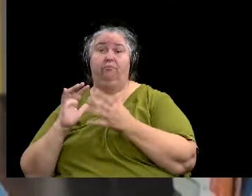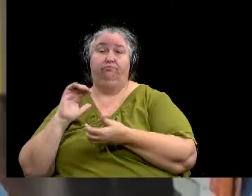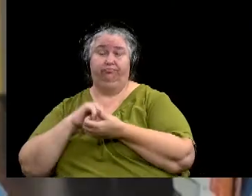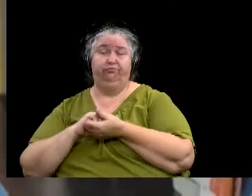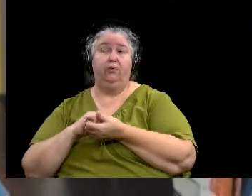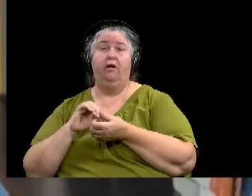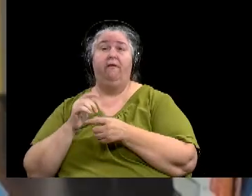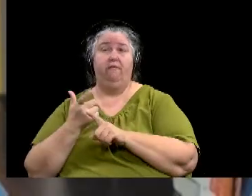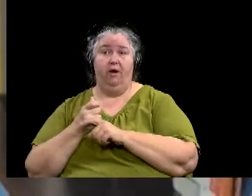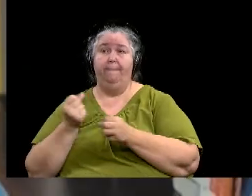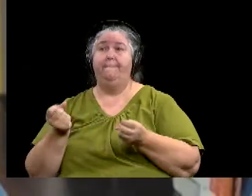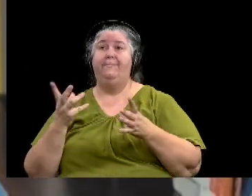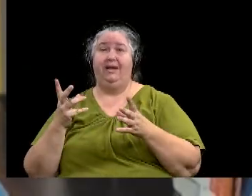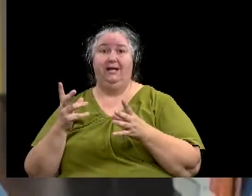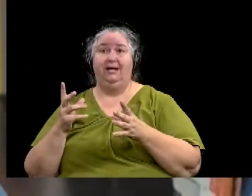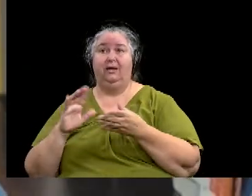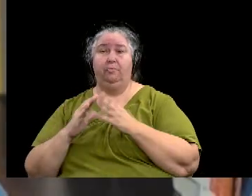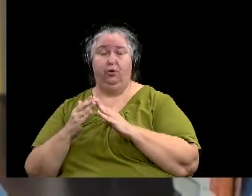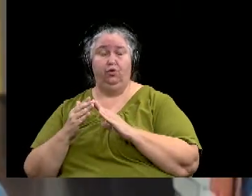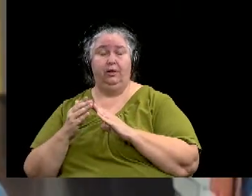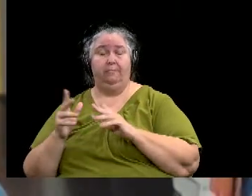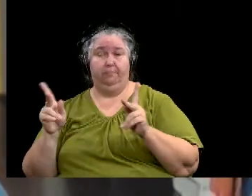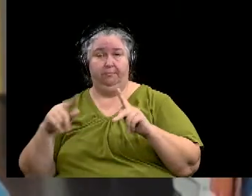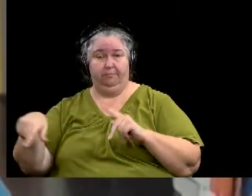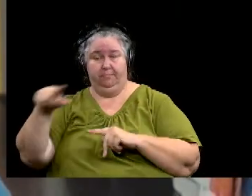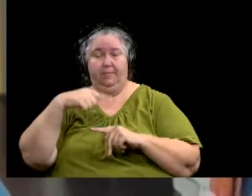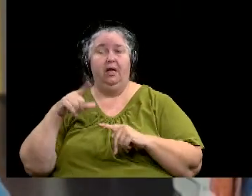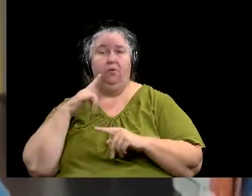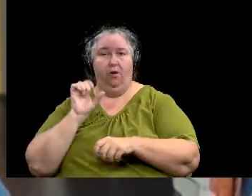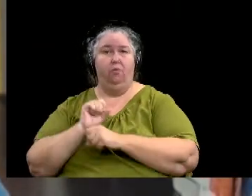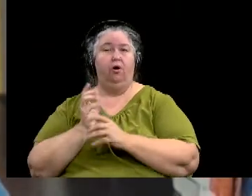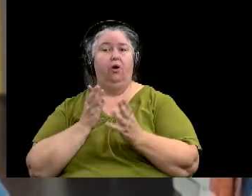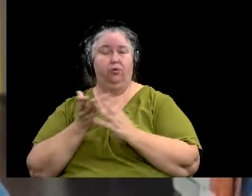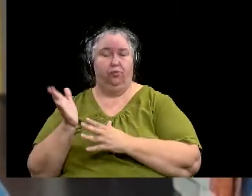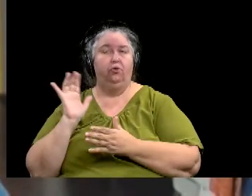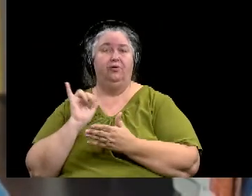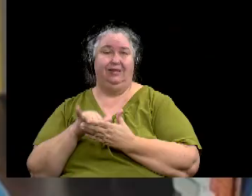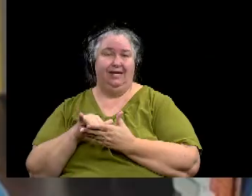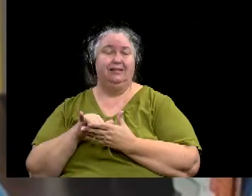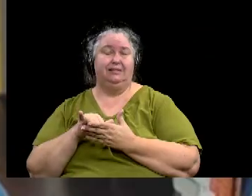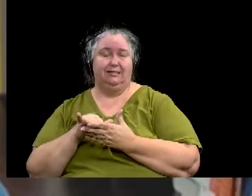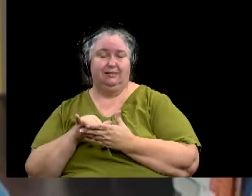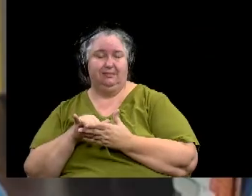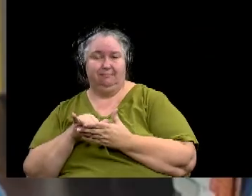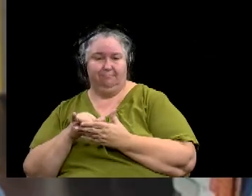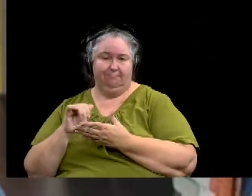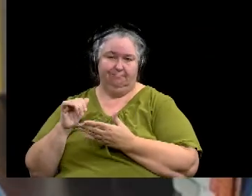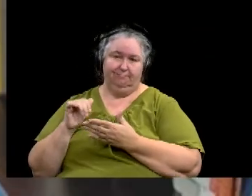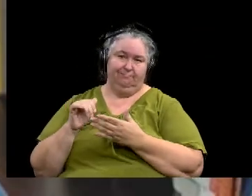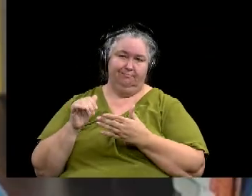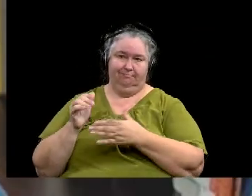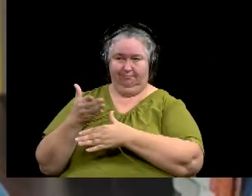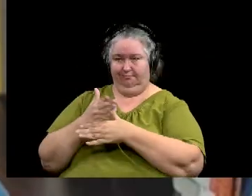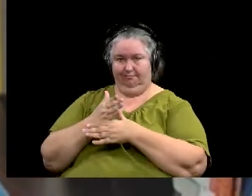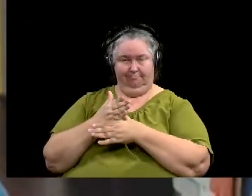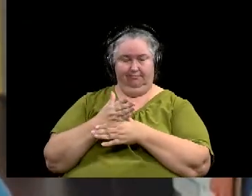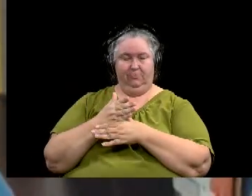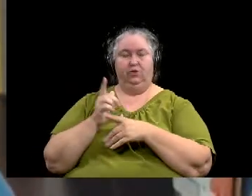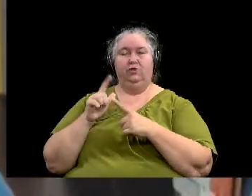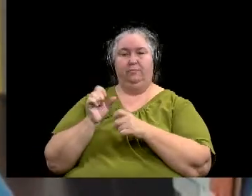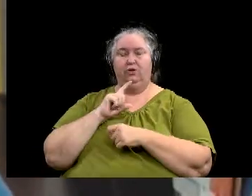we will work through the coalition to identify ways to ensure that the vaccine is made available to our residents in a just and equitable